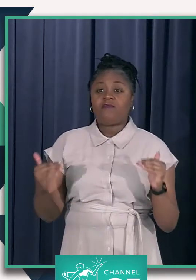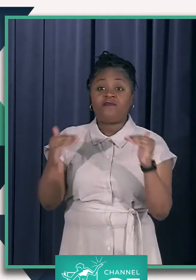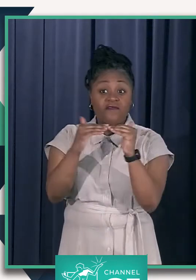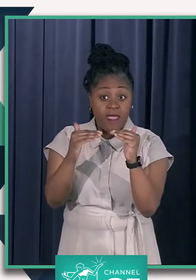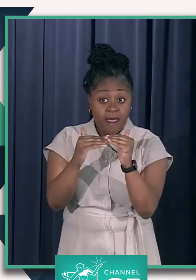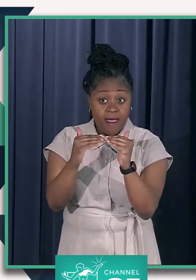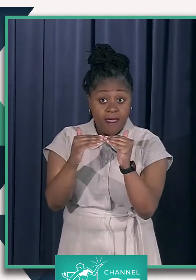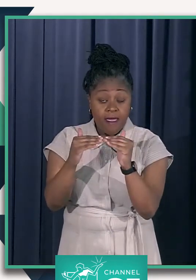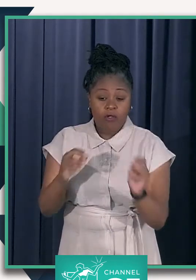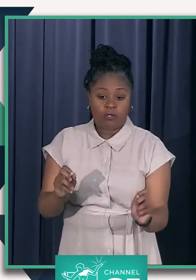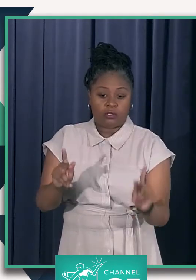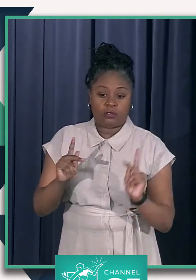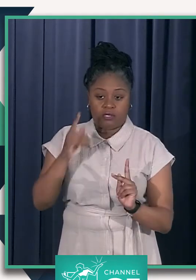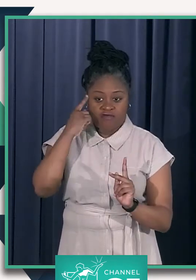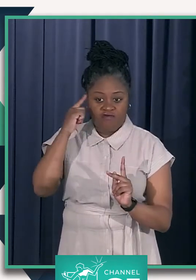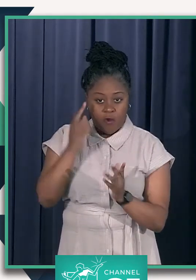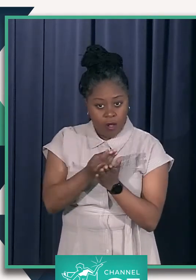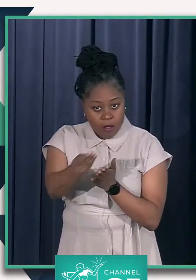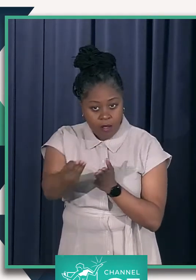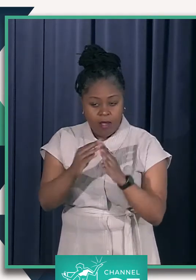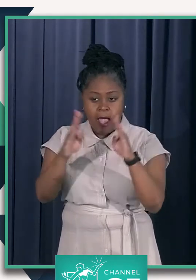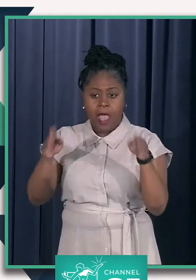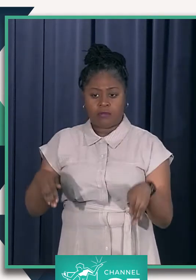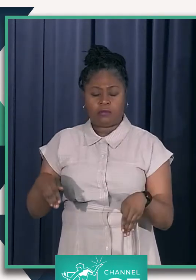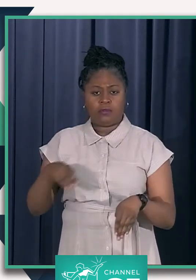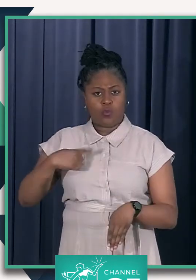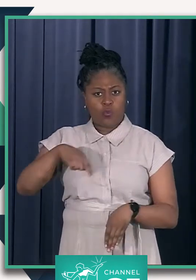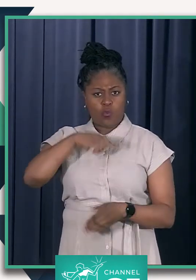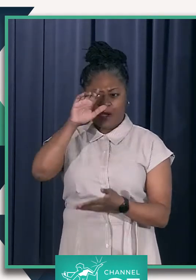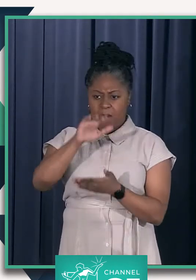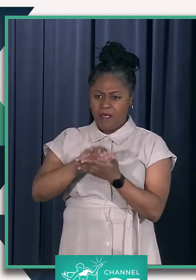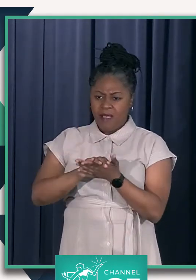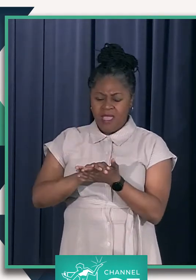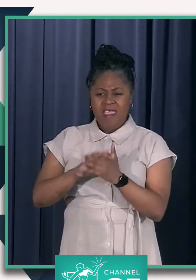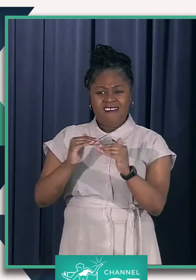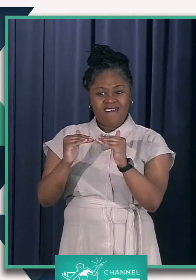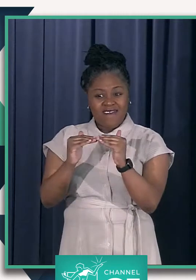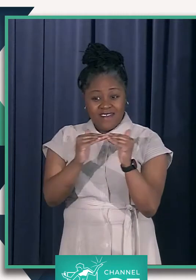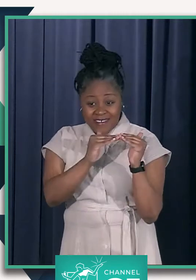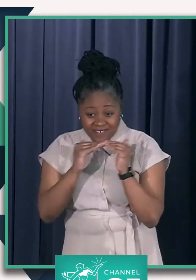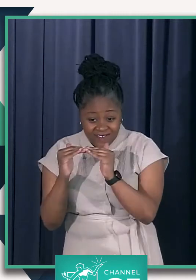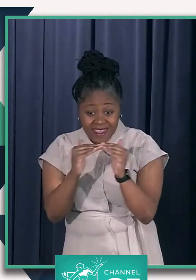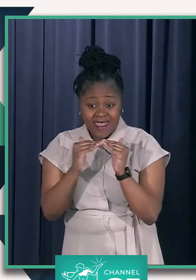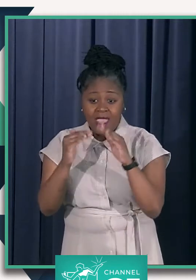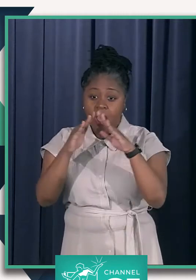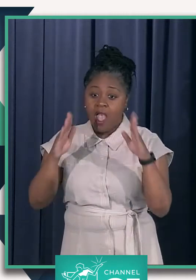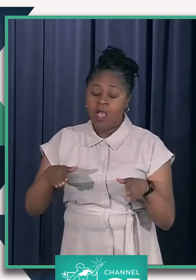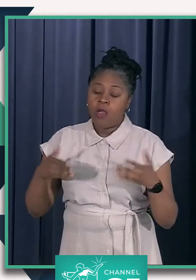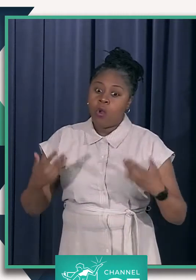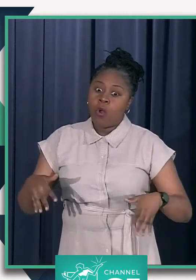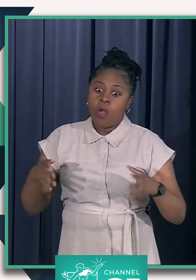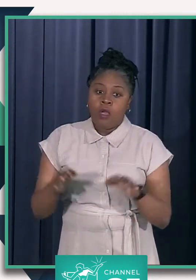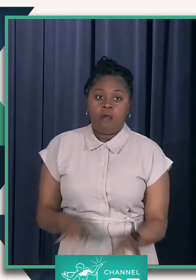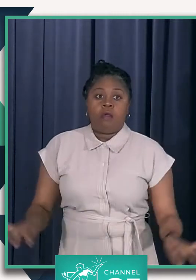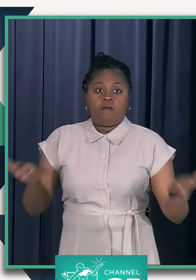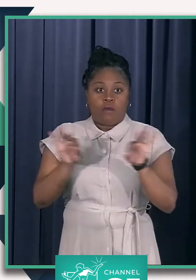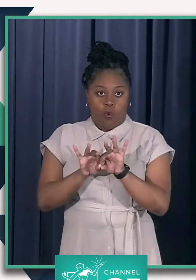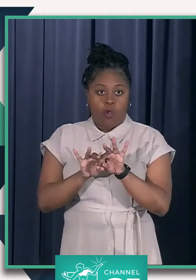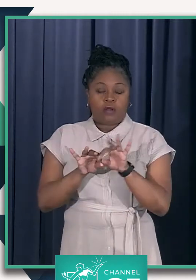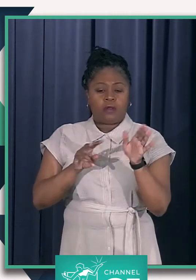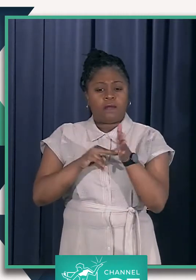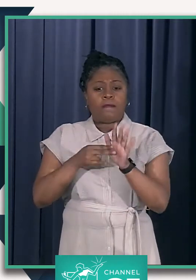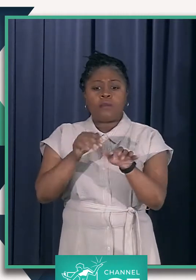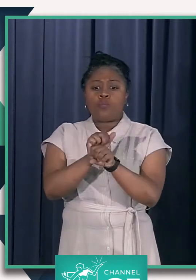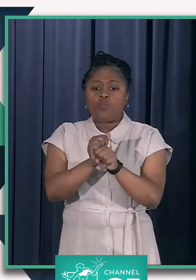affordable housing is so significant. It connects workers and residents to jobs,